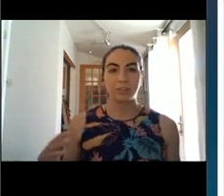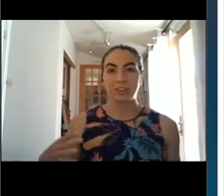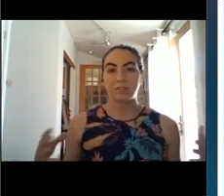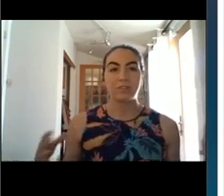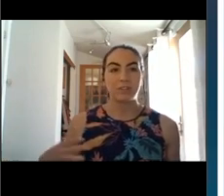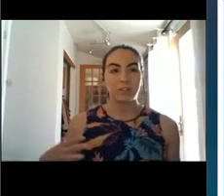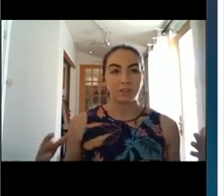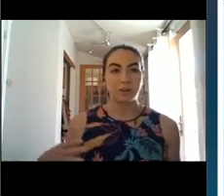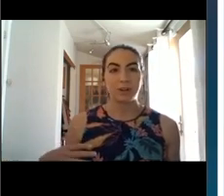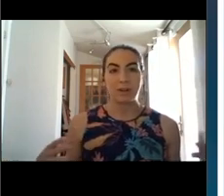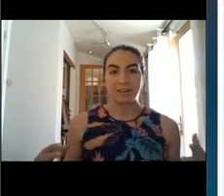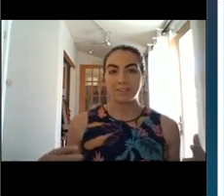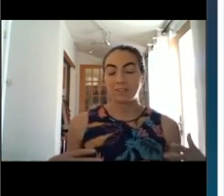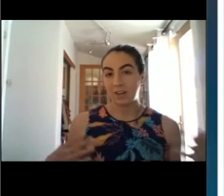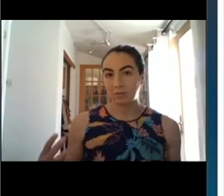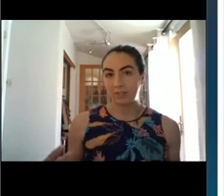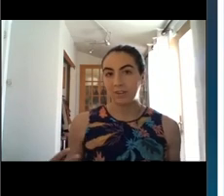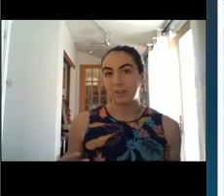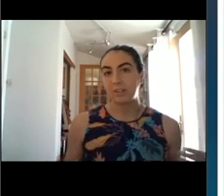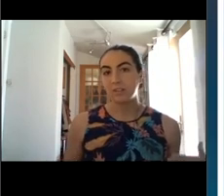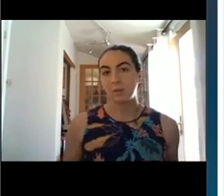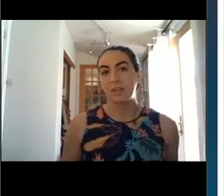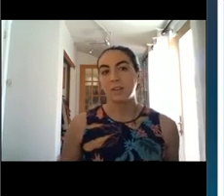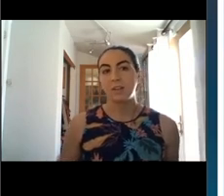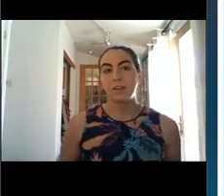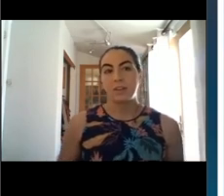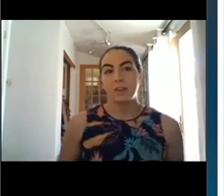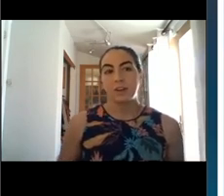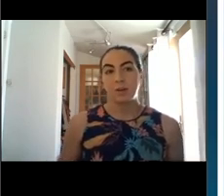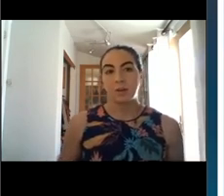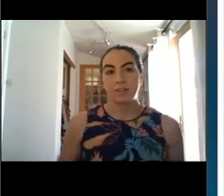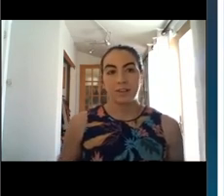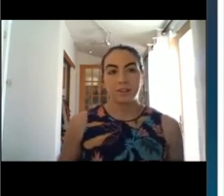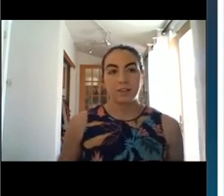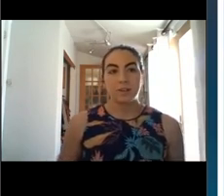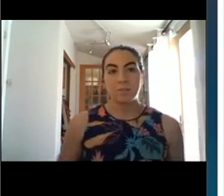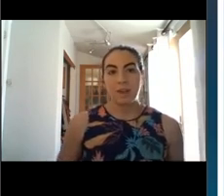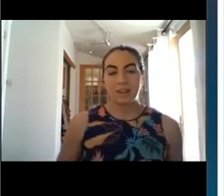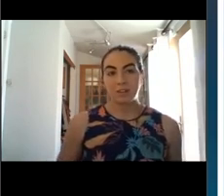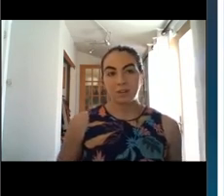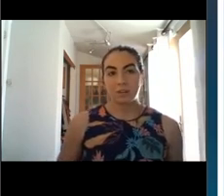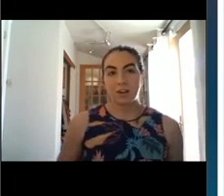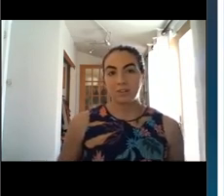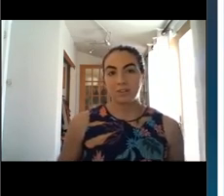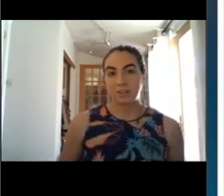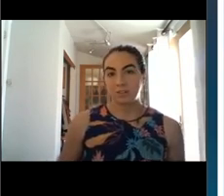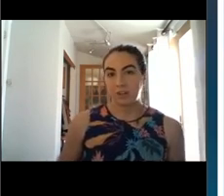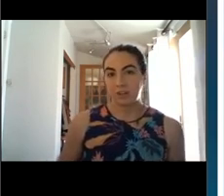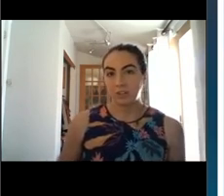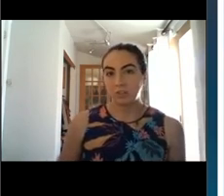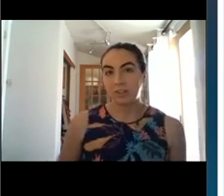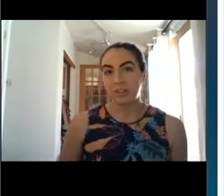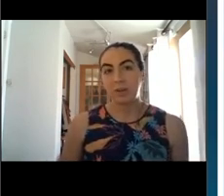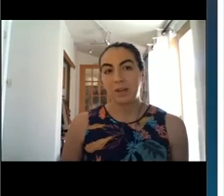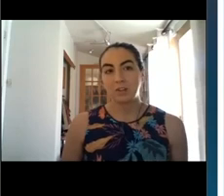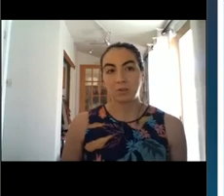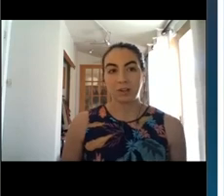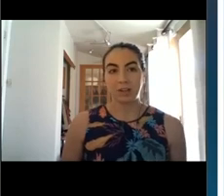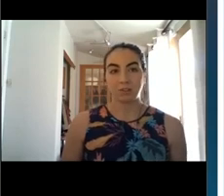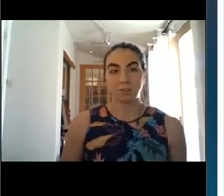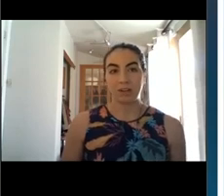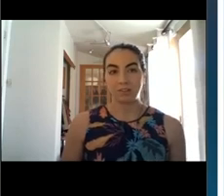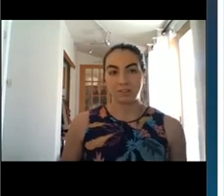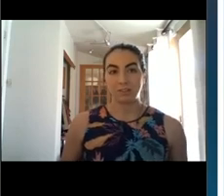feel like the employees are like 5050 wearing masks, and that creates unease for me. So I think making those kinds of things very strictly